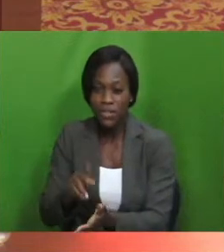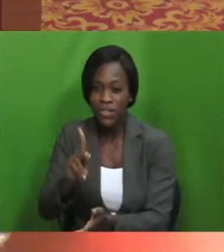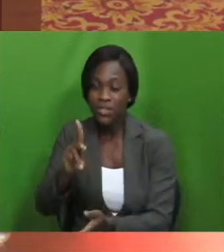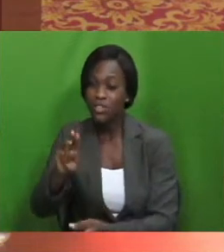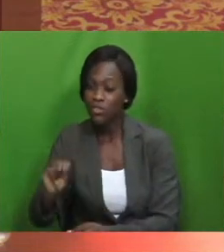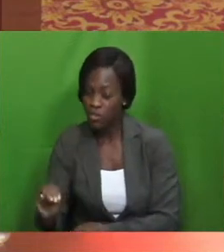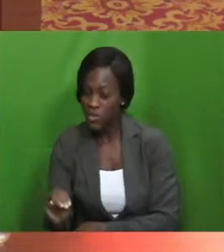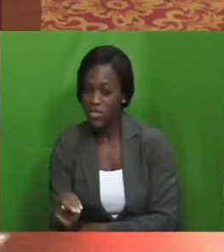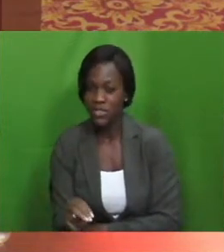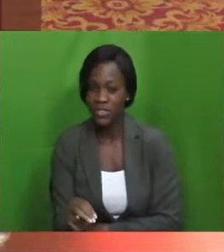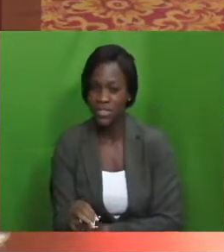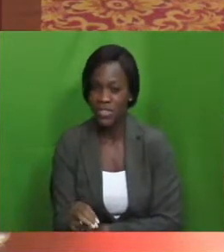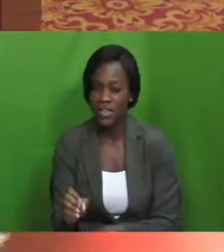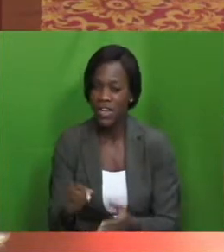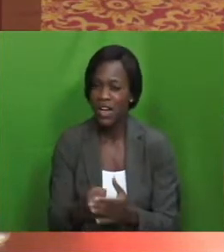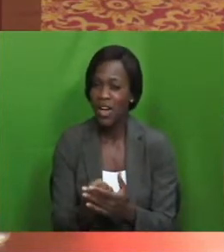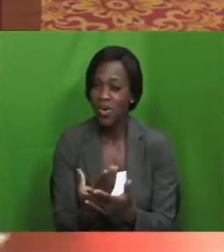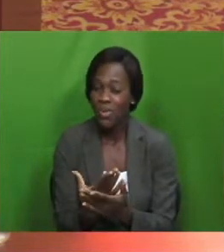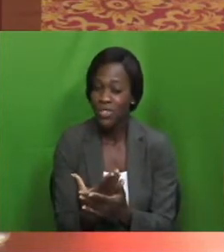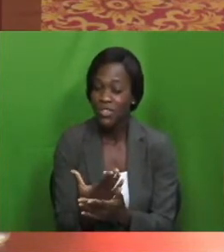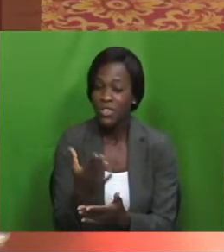increase of 5,000.